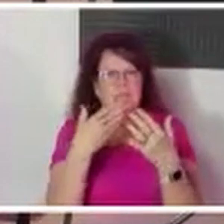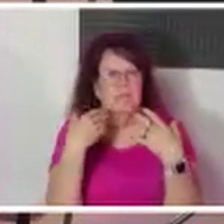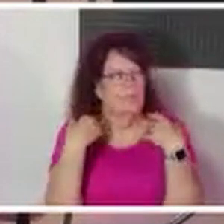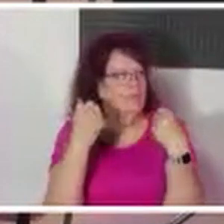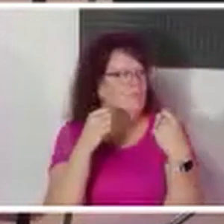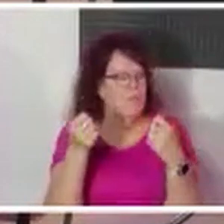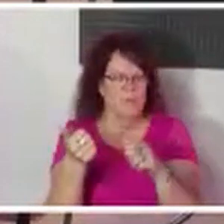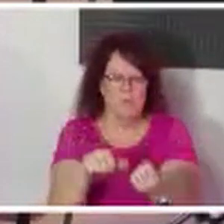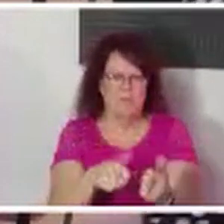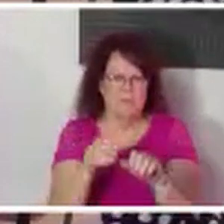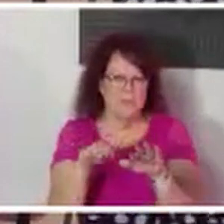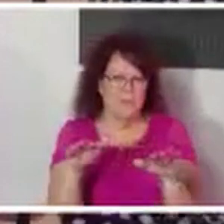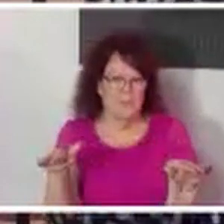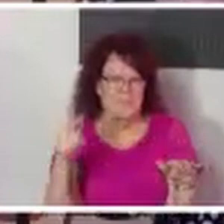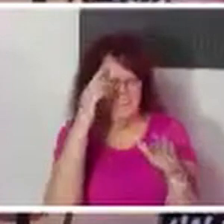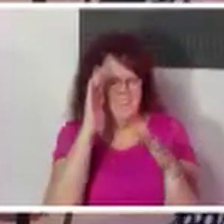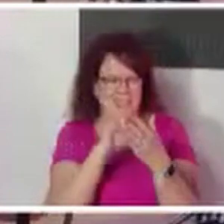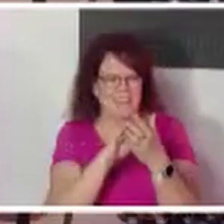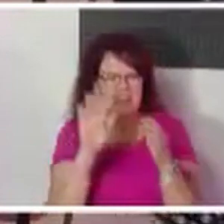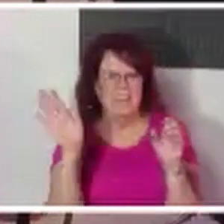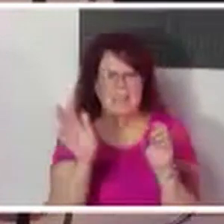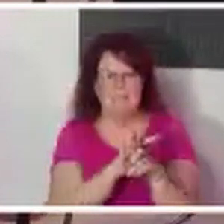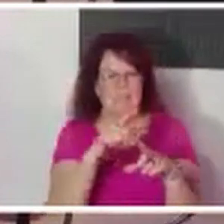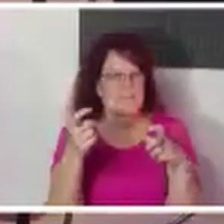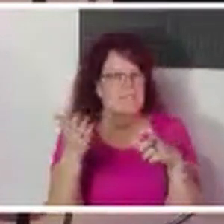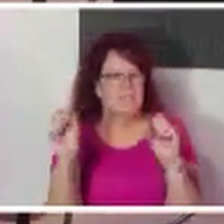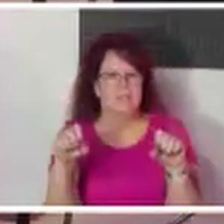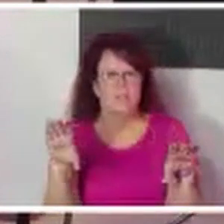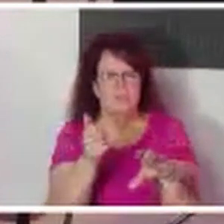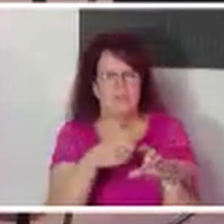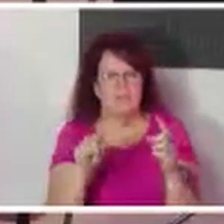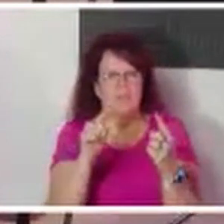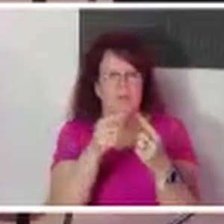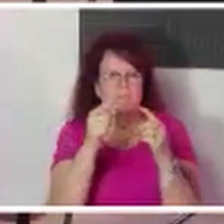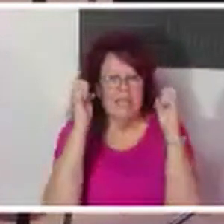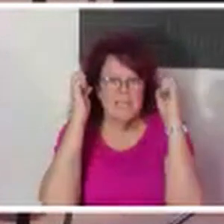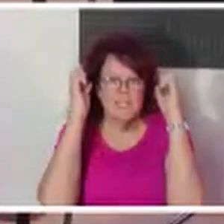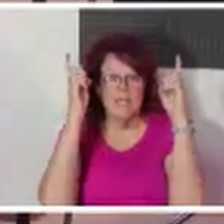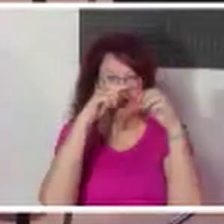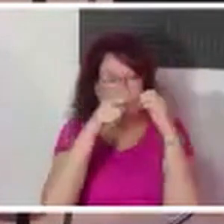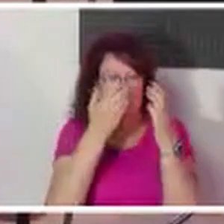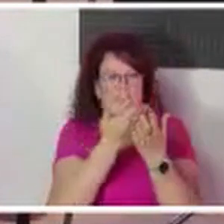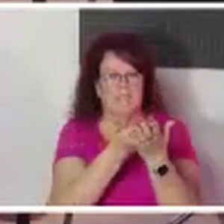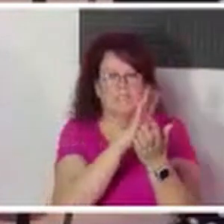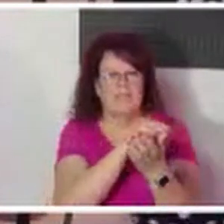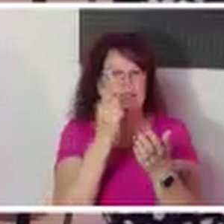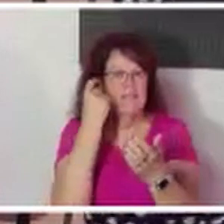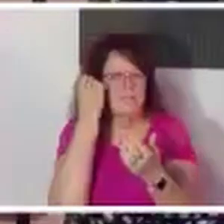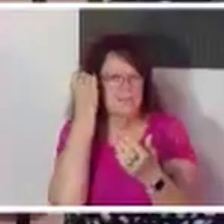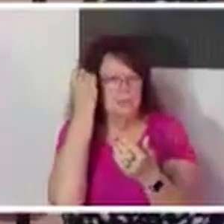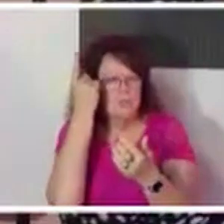should. I would say the absolute biggest thing you can do at any point is to be educated about this and to